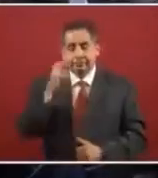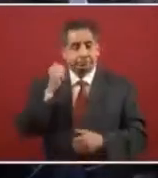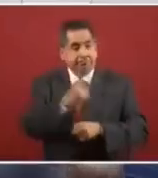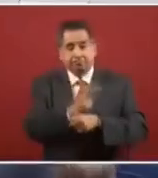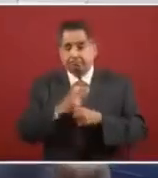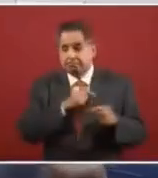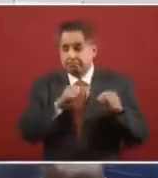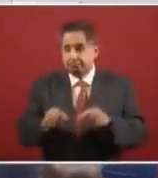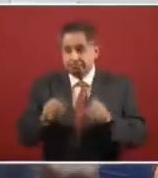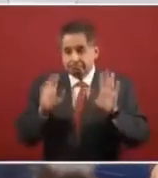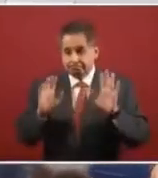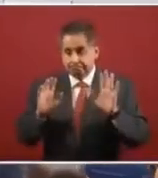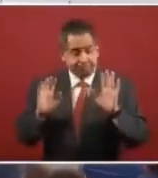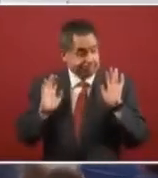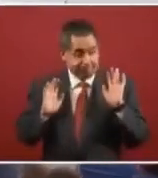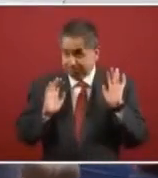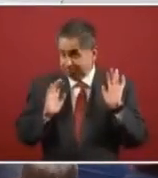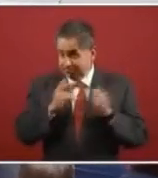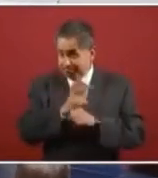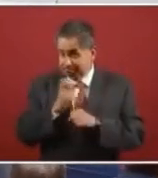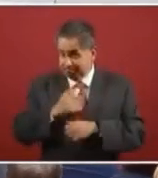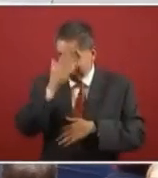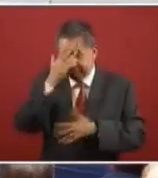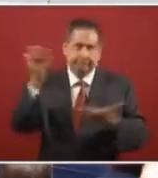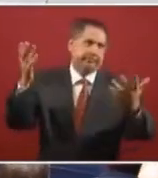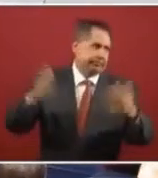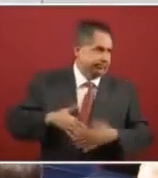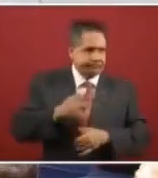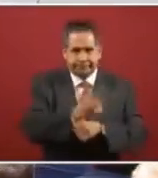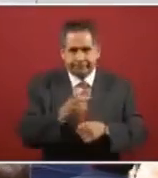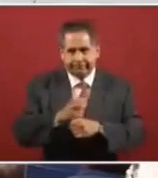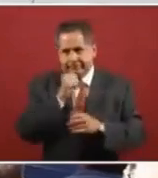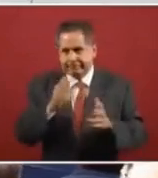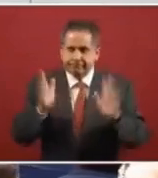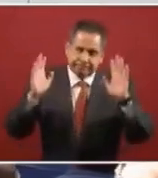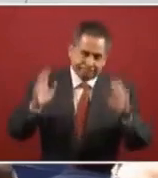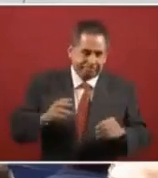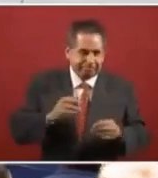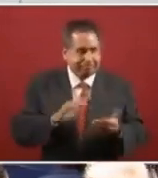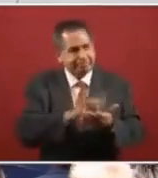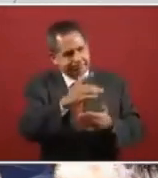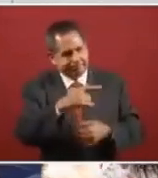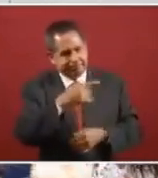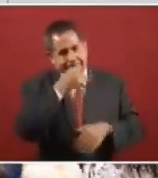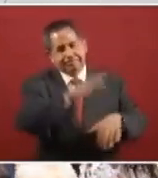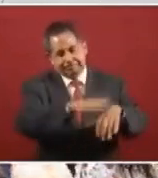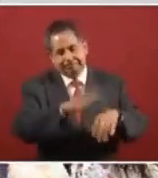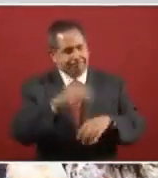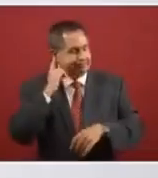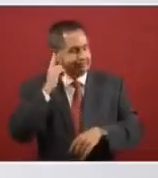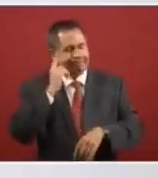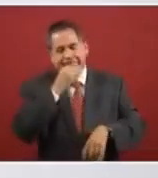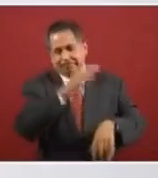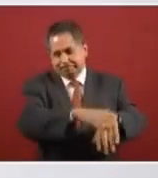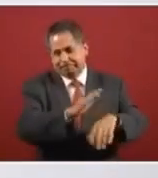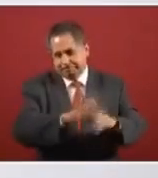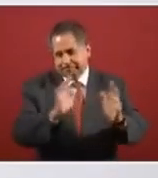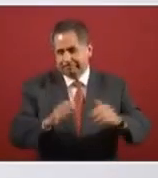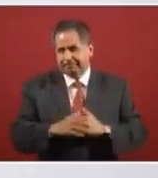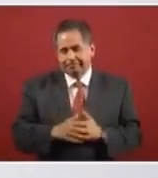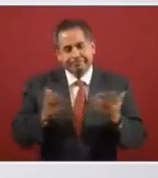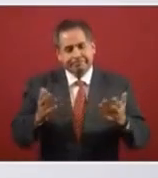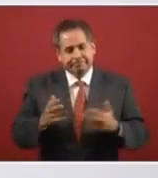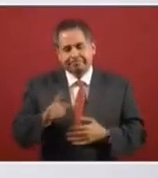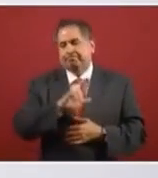don't know if we invited him or we didn't even invite him but anyway he'll find out that